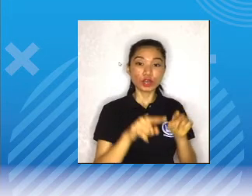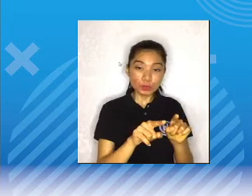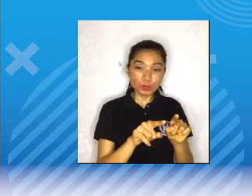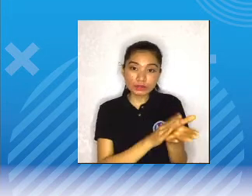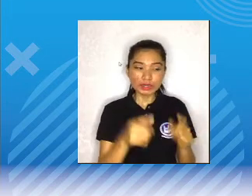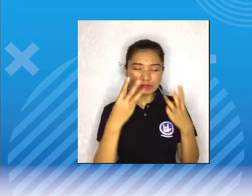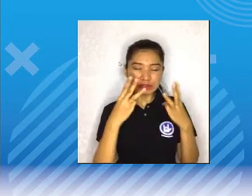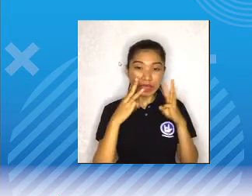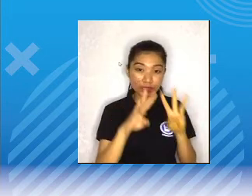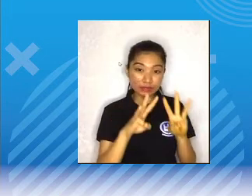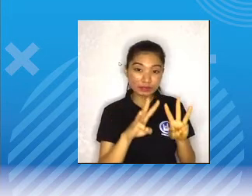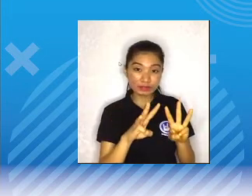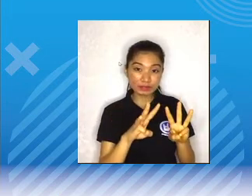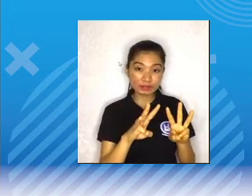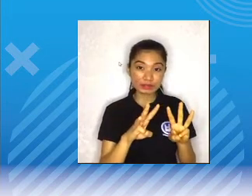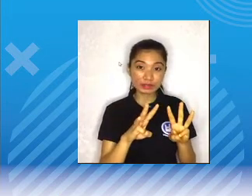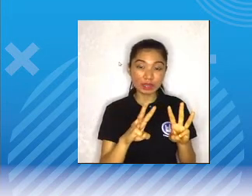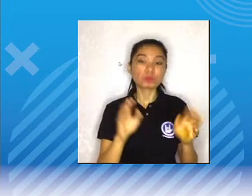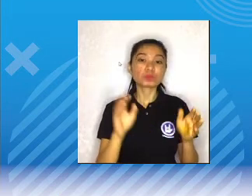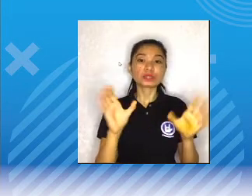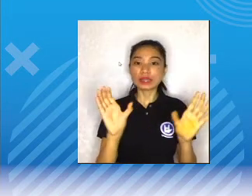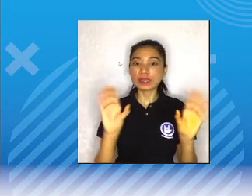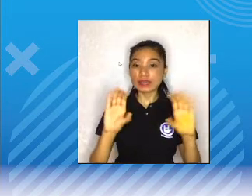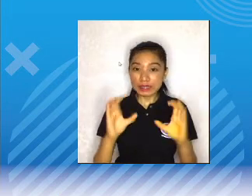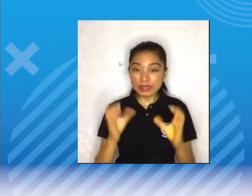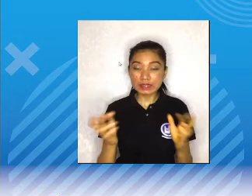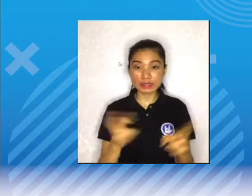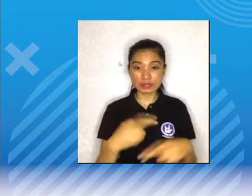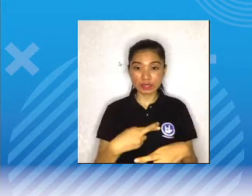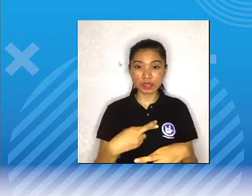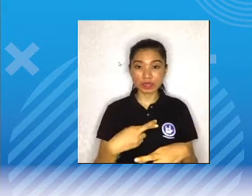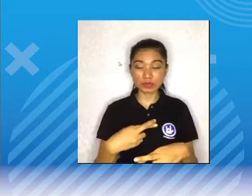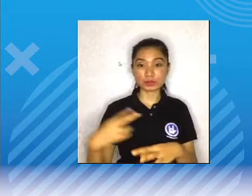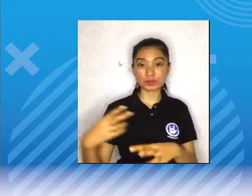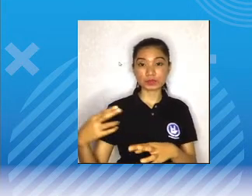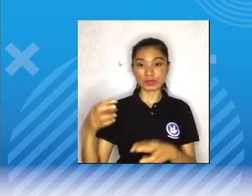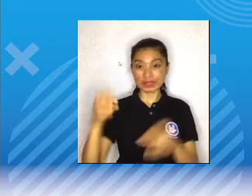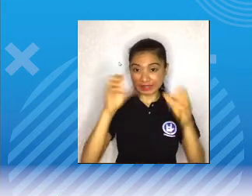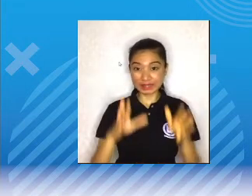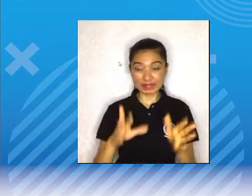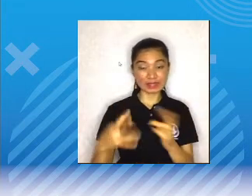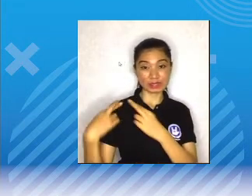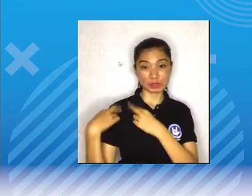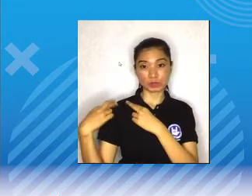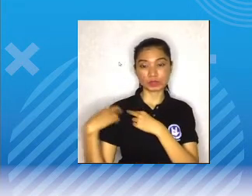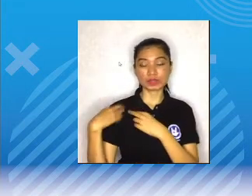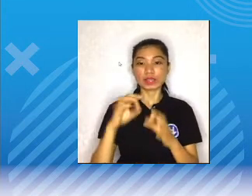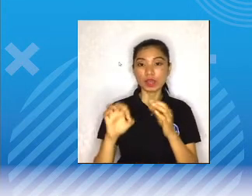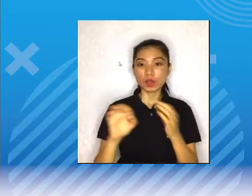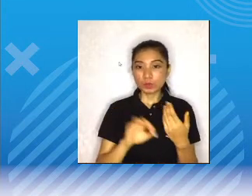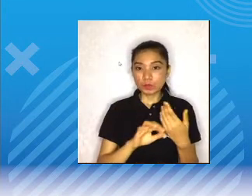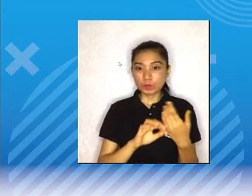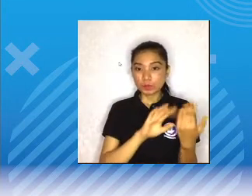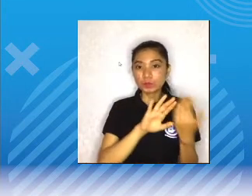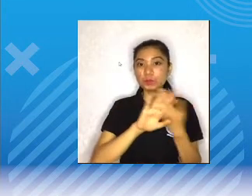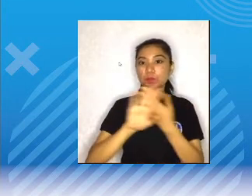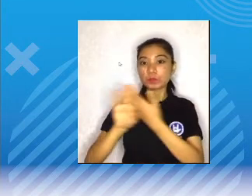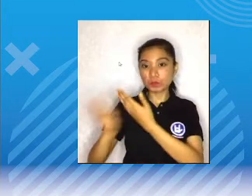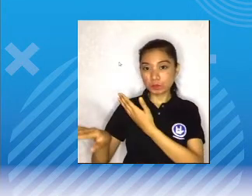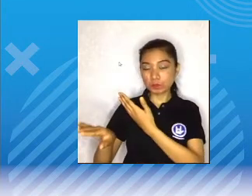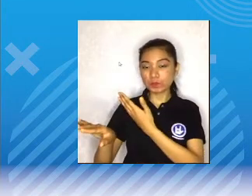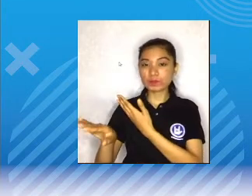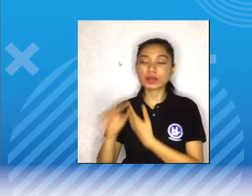the teacher role. Okay, pag uwi ko ng bahay, magpapalit na ako ng pambahay, I will